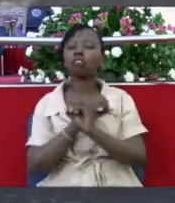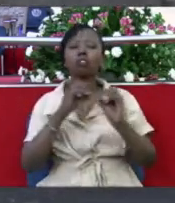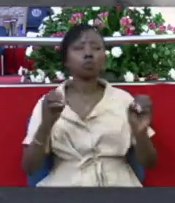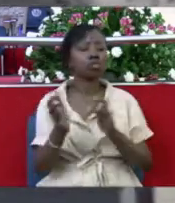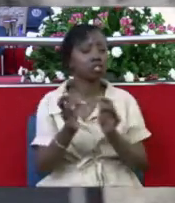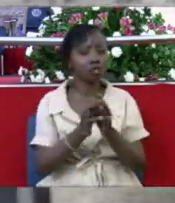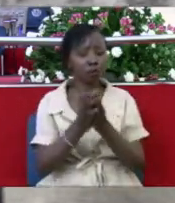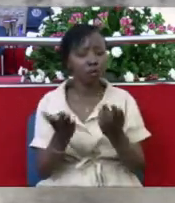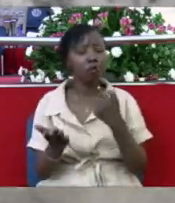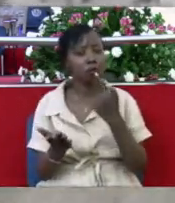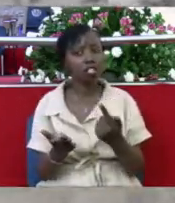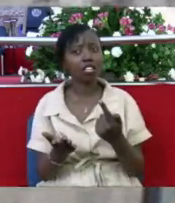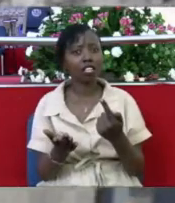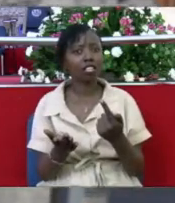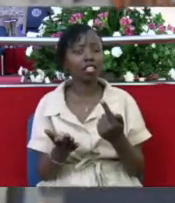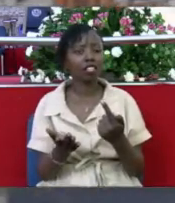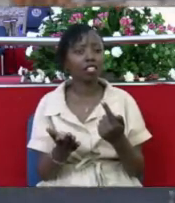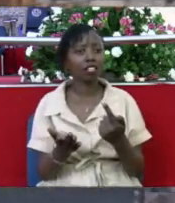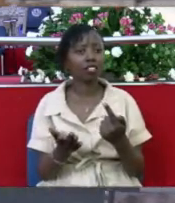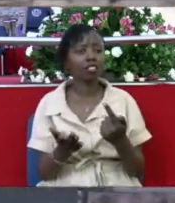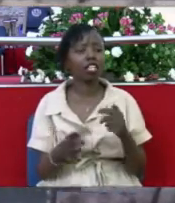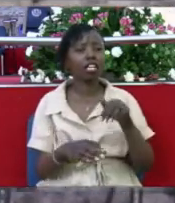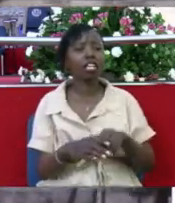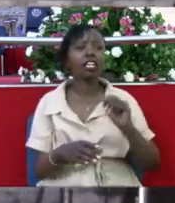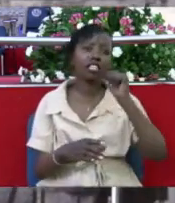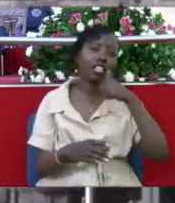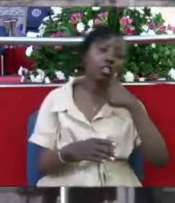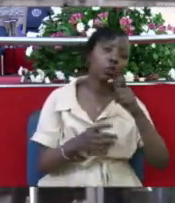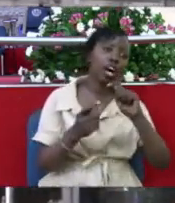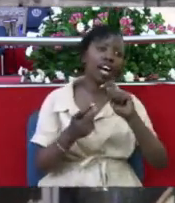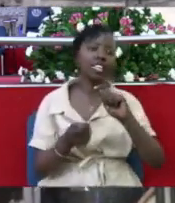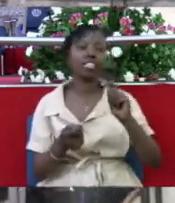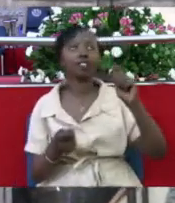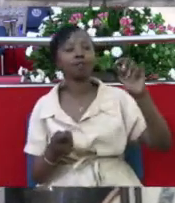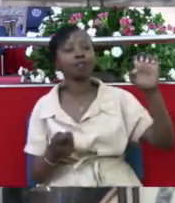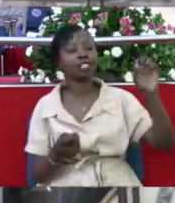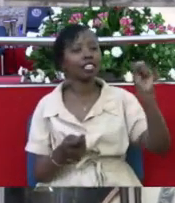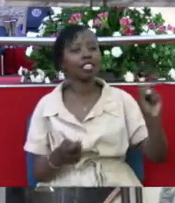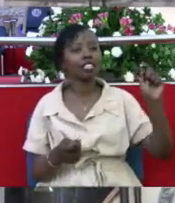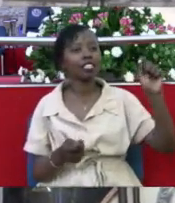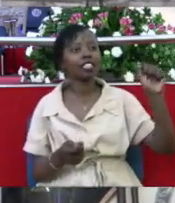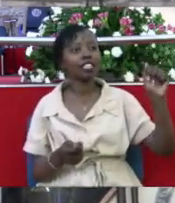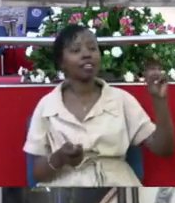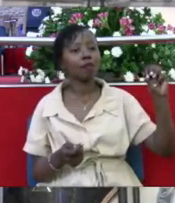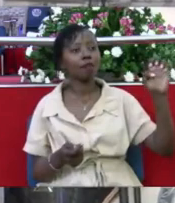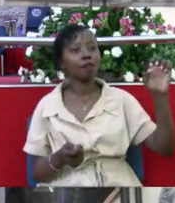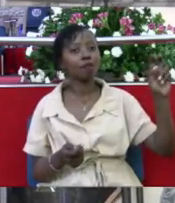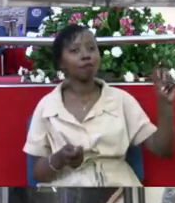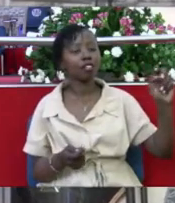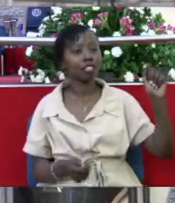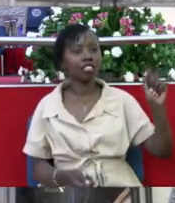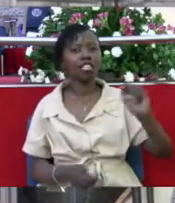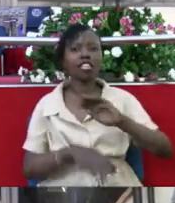says, Bile inasema, later on in the New Testament, katika, agano jipya, that you are bought at a price. Ya kwamba ulinunuliwa